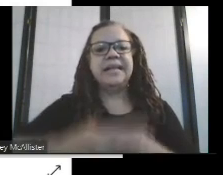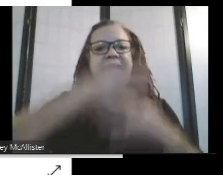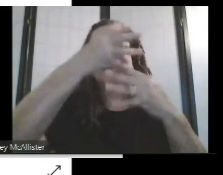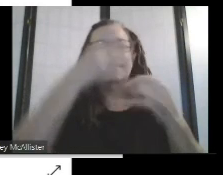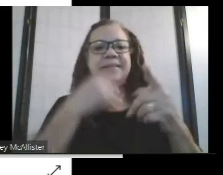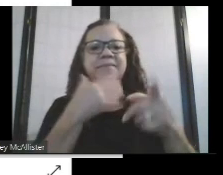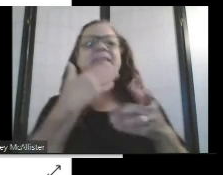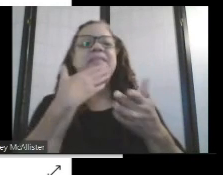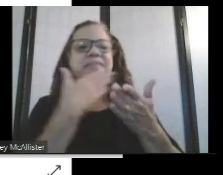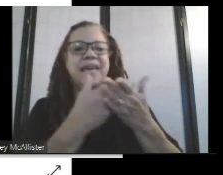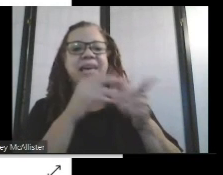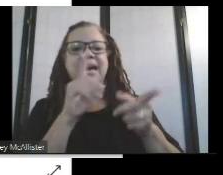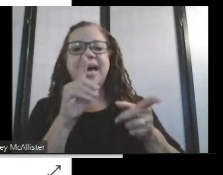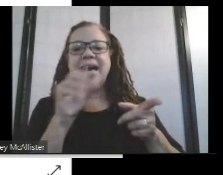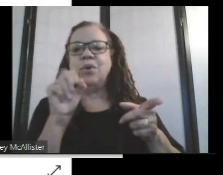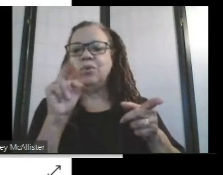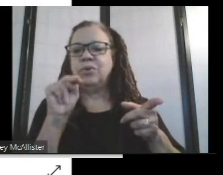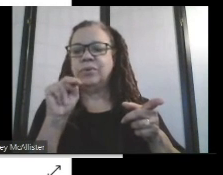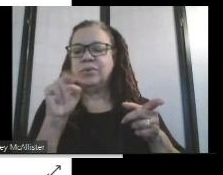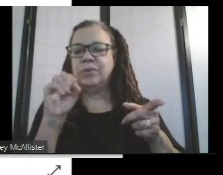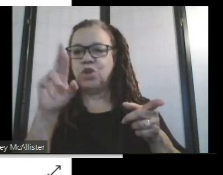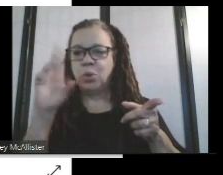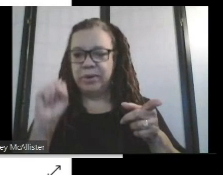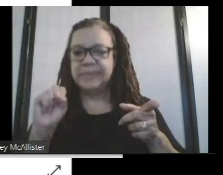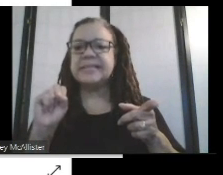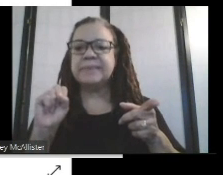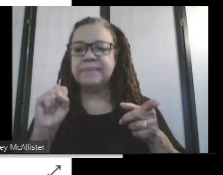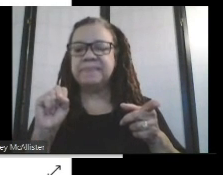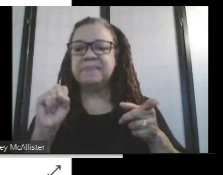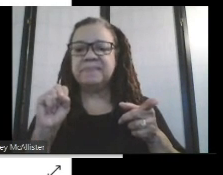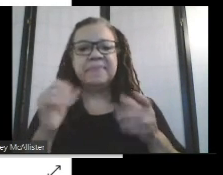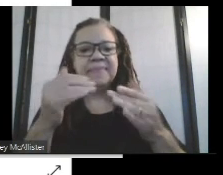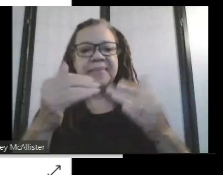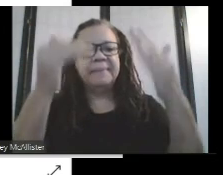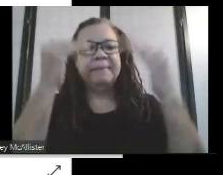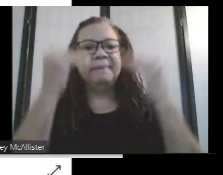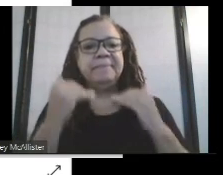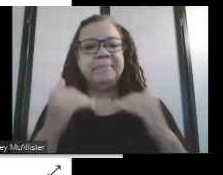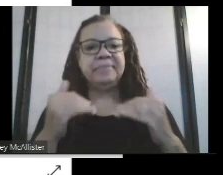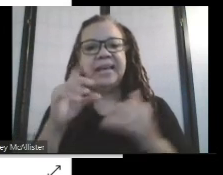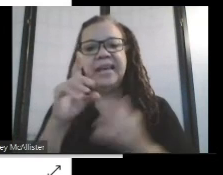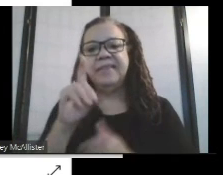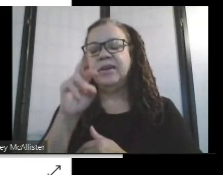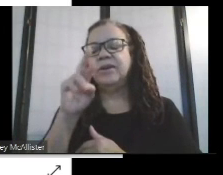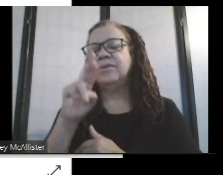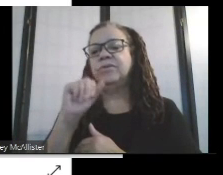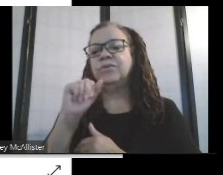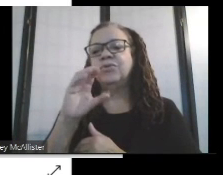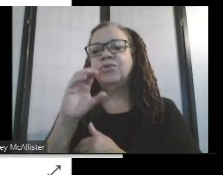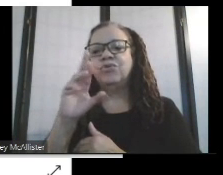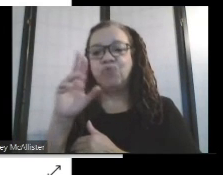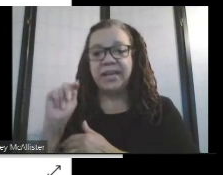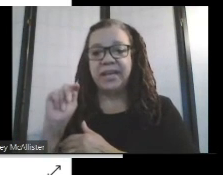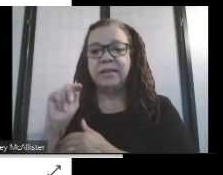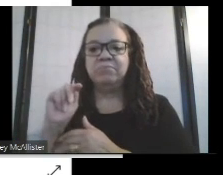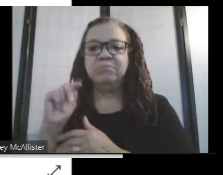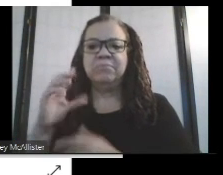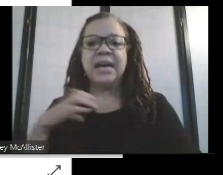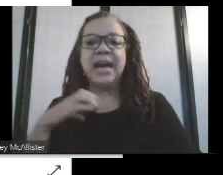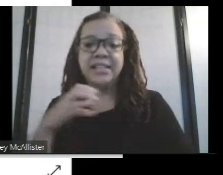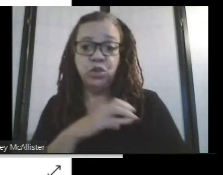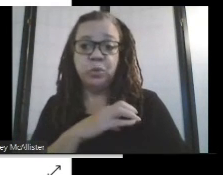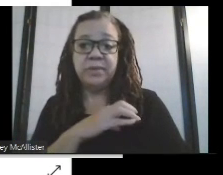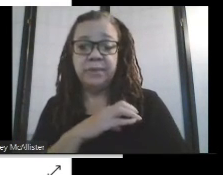Cultural Council. Oh, good. As administered by the Billerica, Chelmsford, Dracut, and Tewksbury Cultural